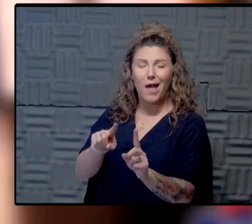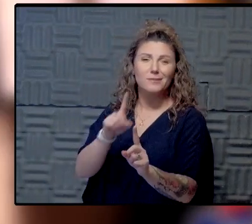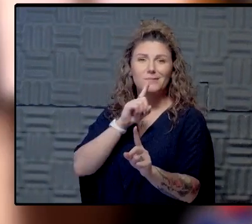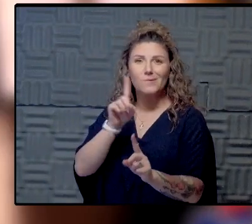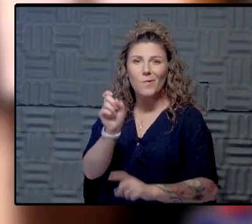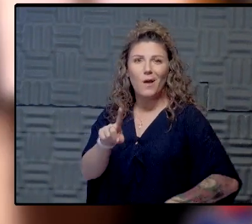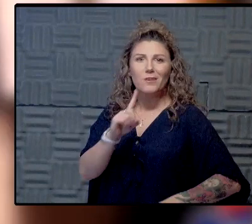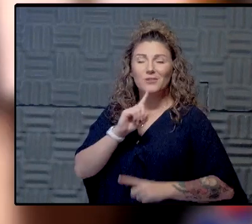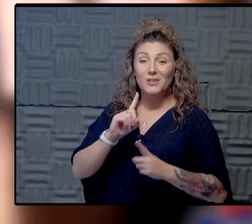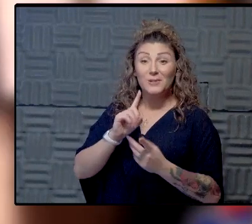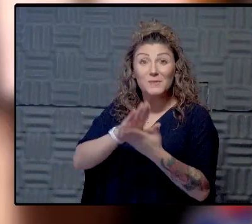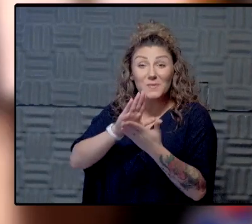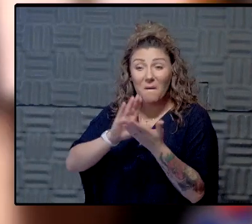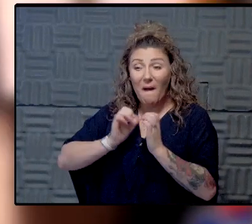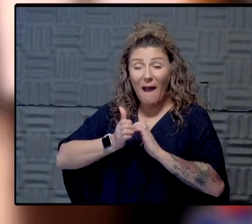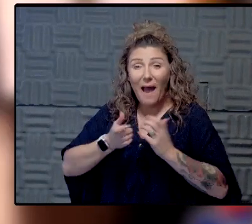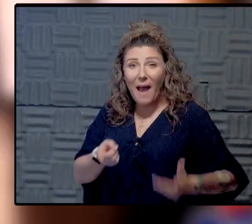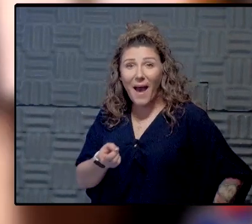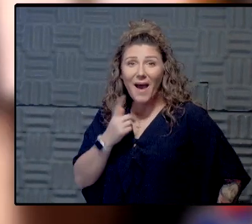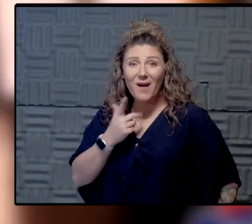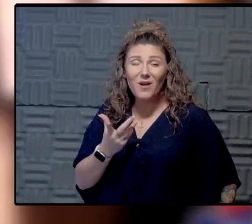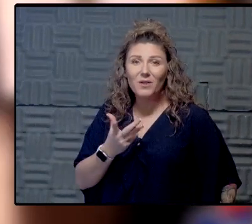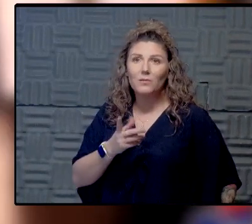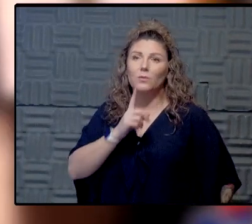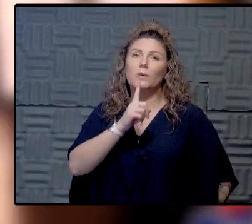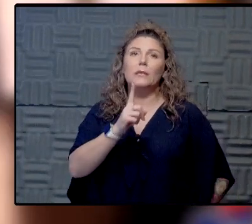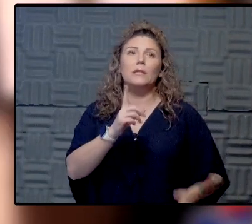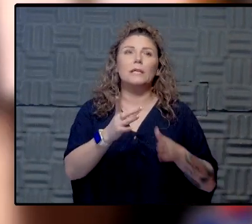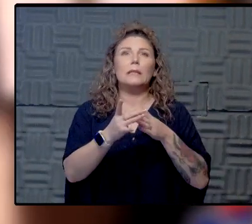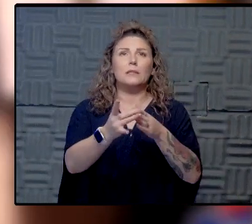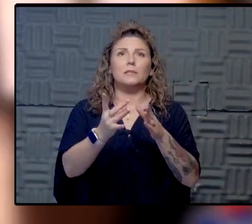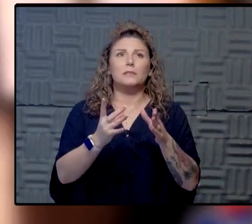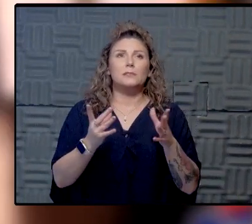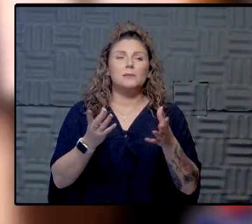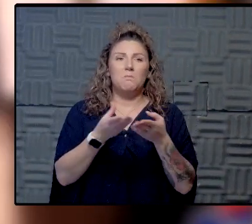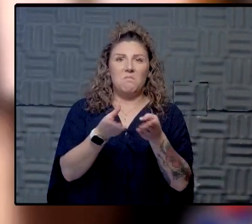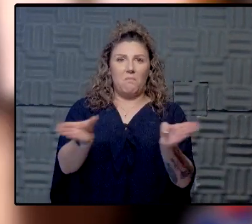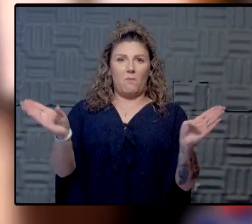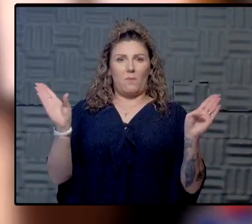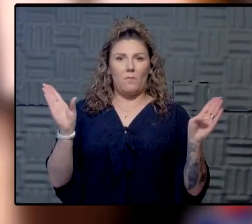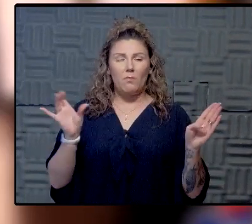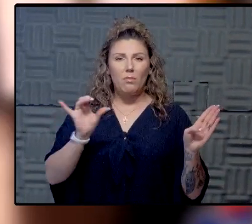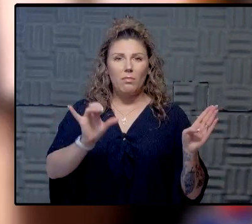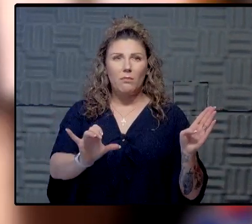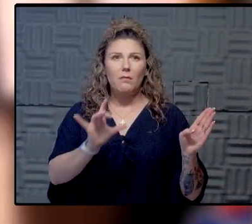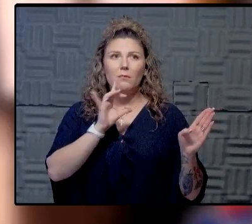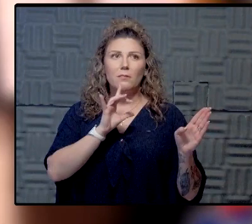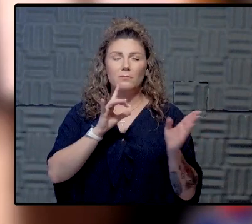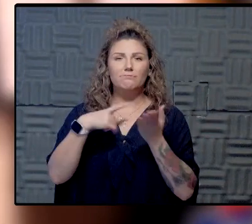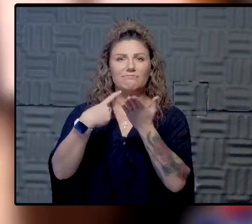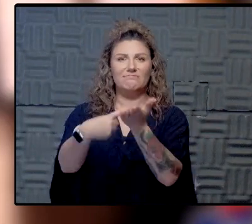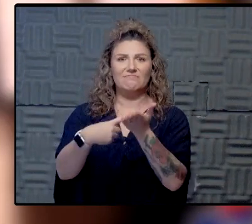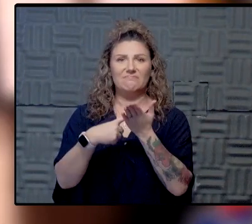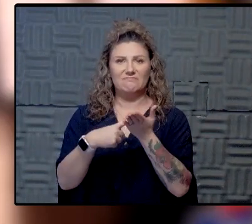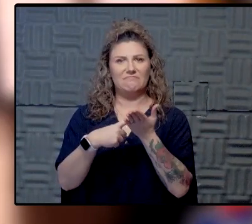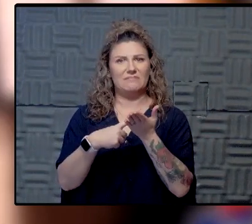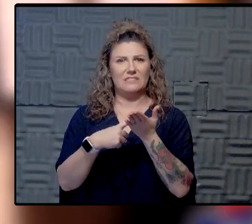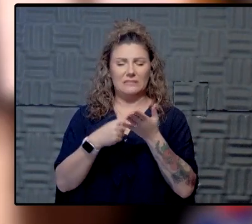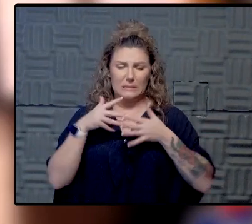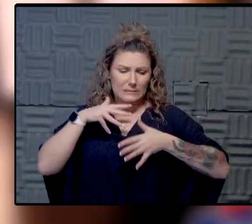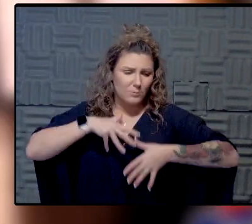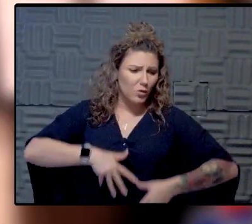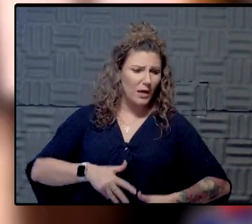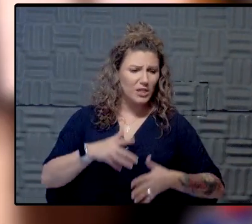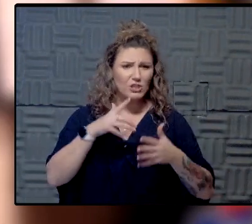school going, has really led to open kind of that door to a lot of the depression and